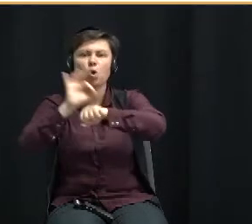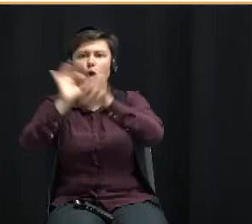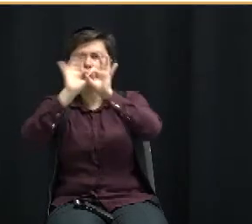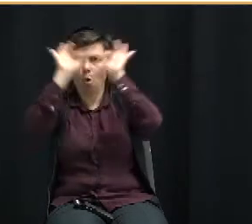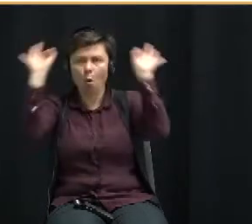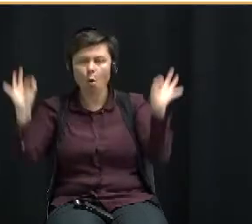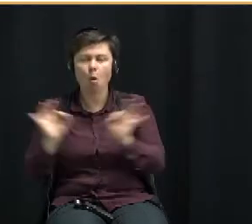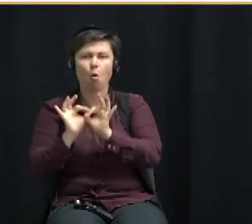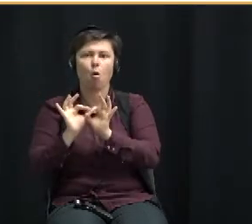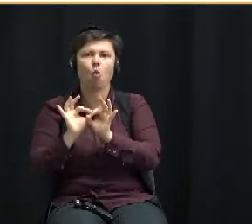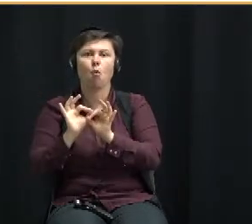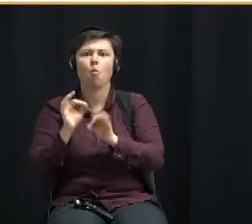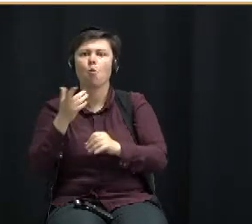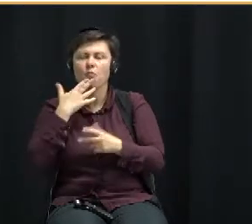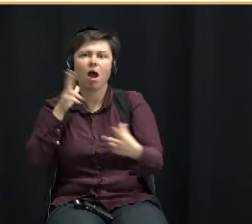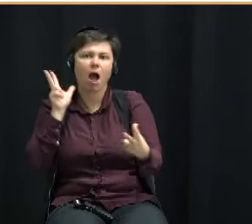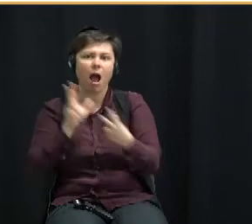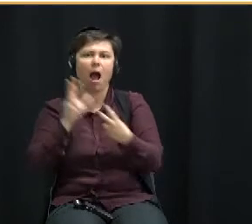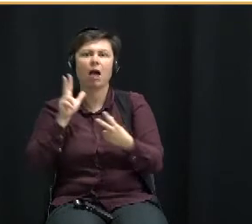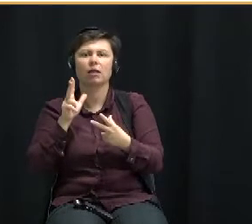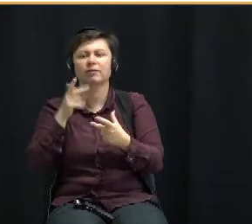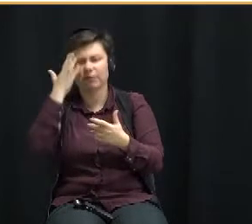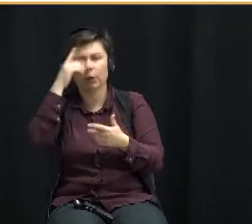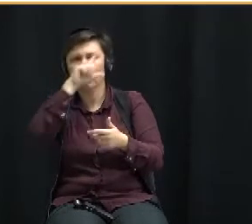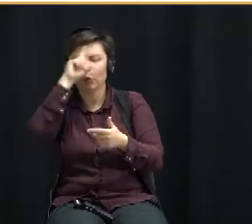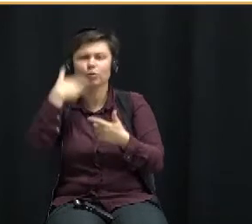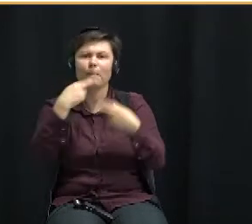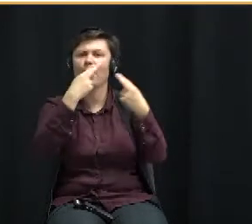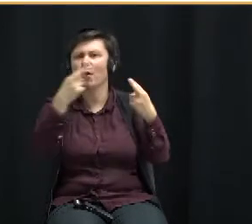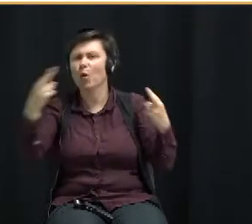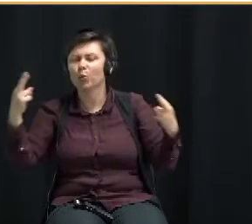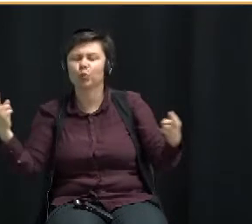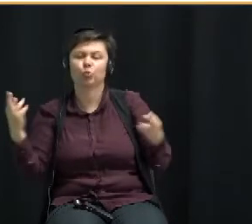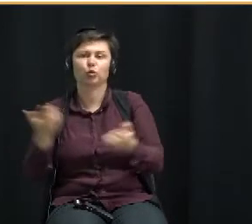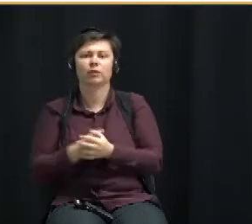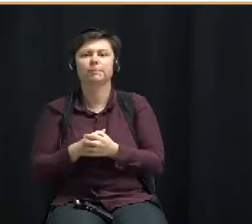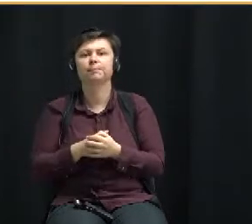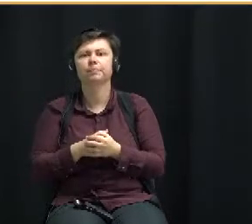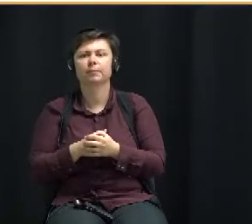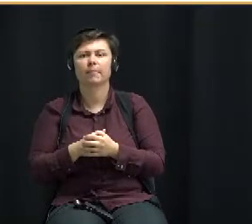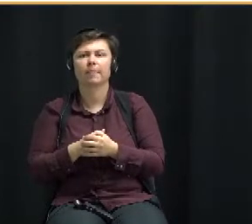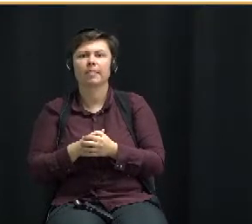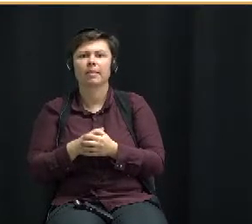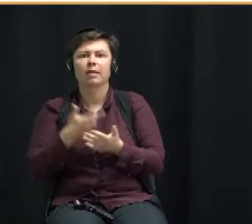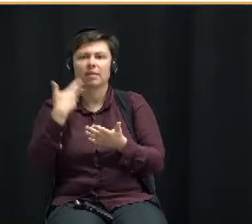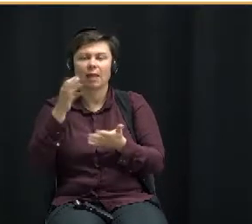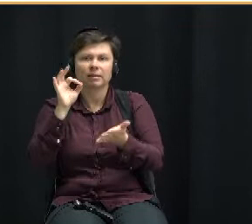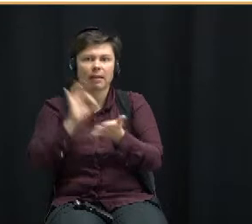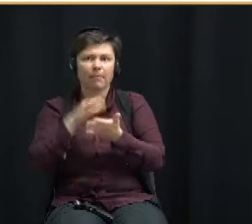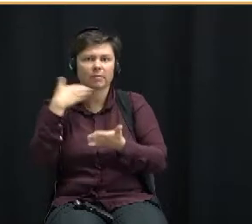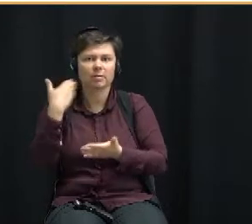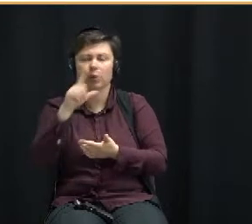human diversity in a wider sense, and to make sure that people are